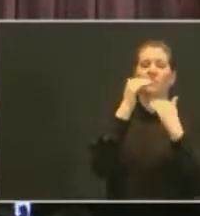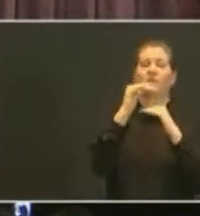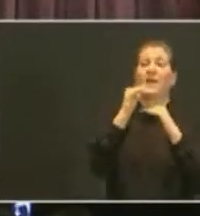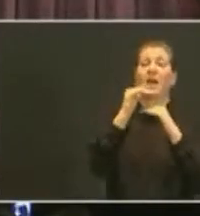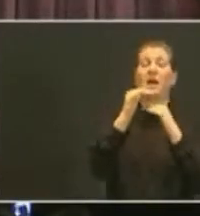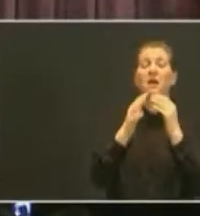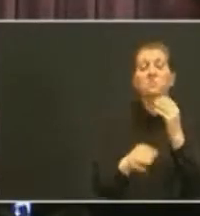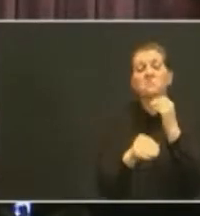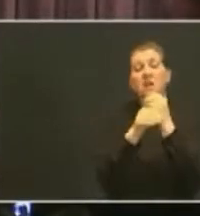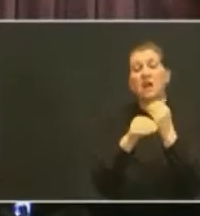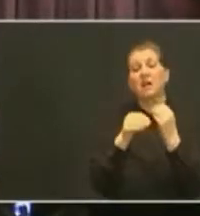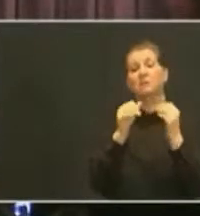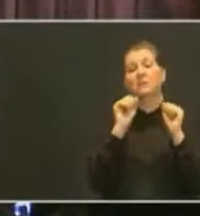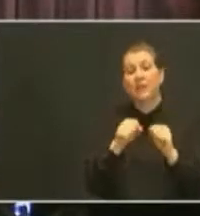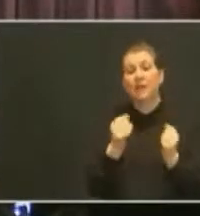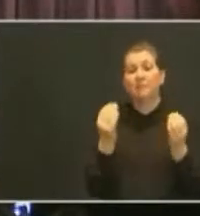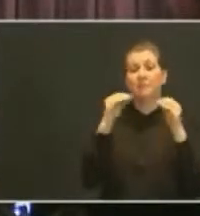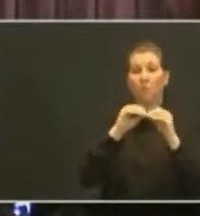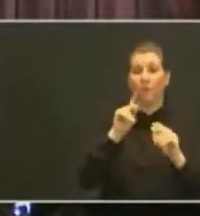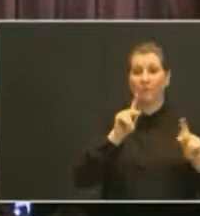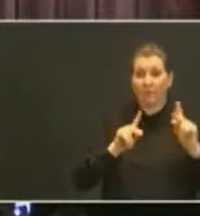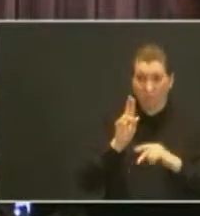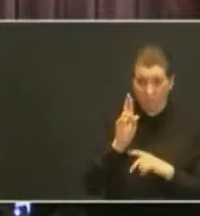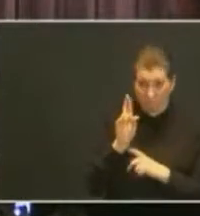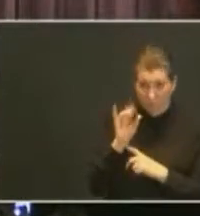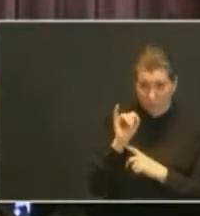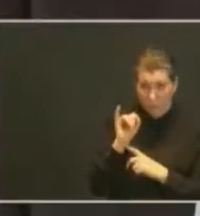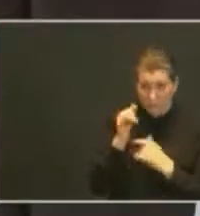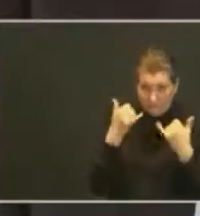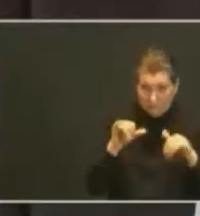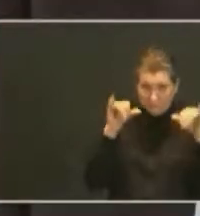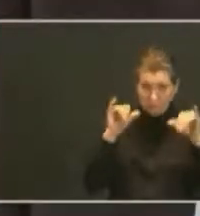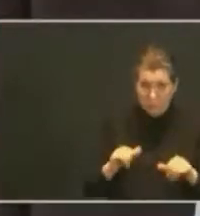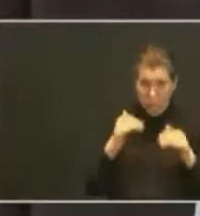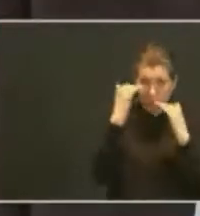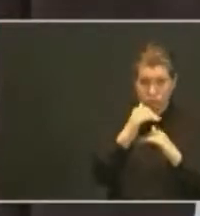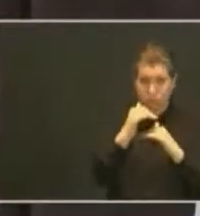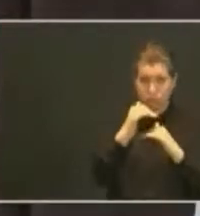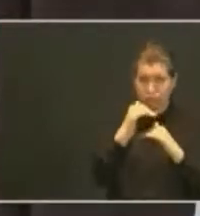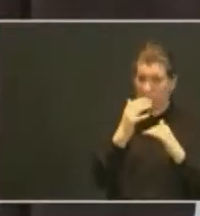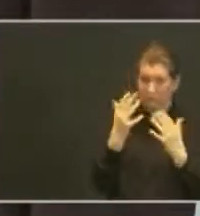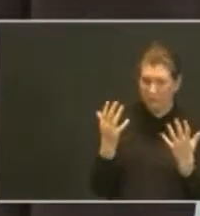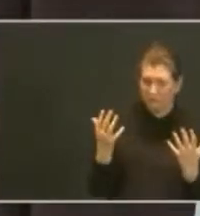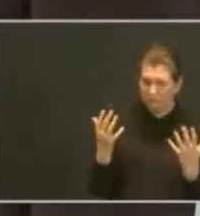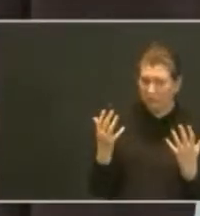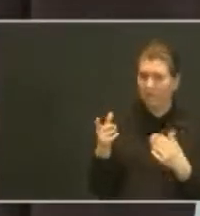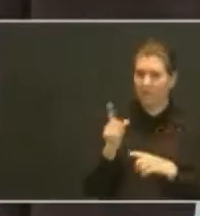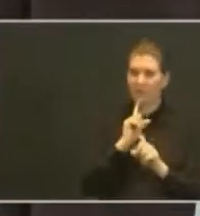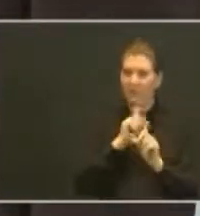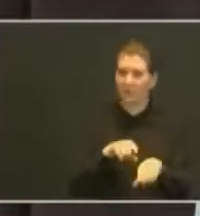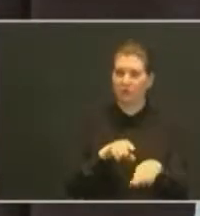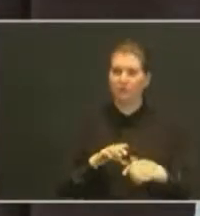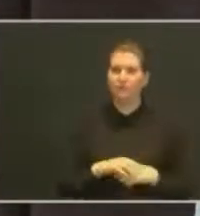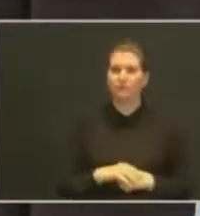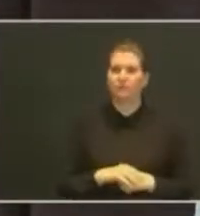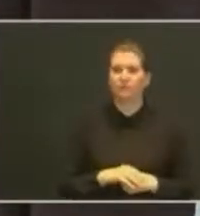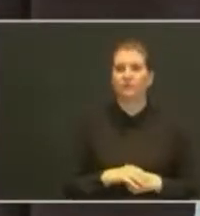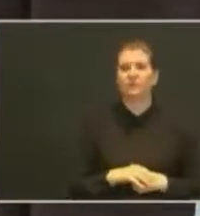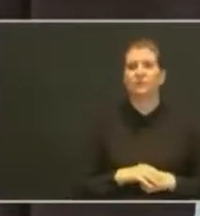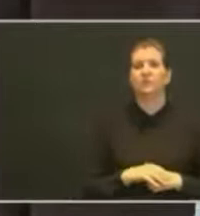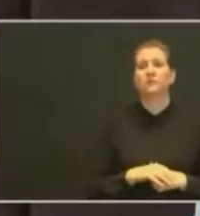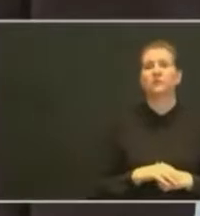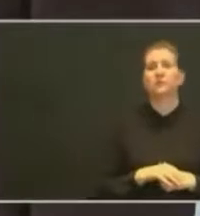tests. Is there any update on this? Are we going to be able to increase gathering limits? There is, yes. First of all, please note that in New York